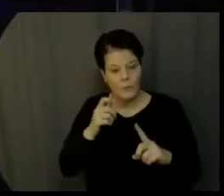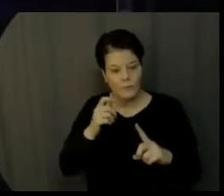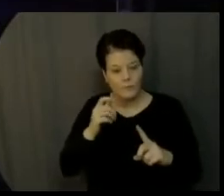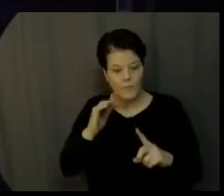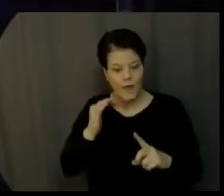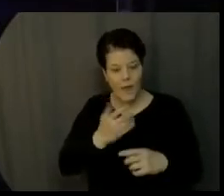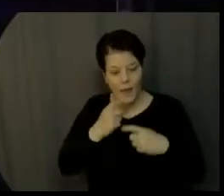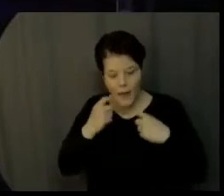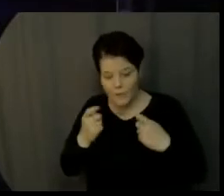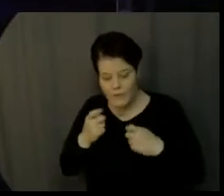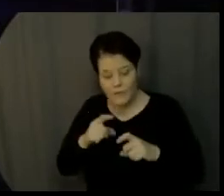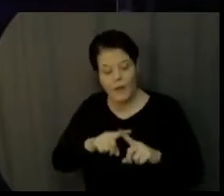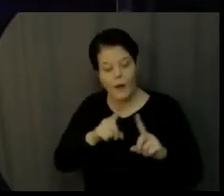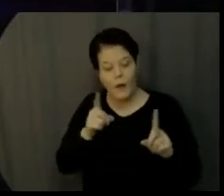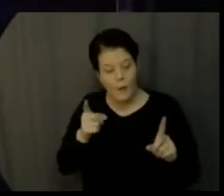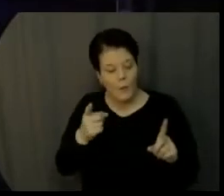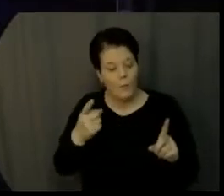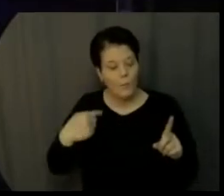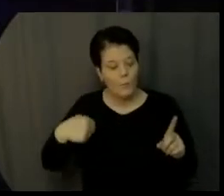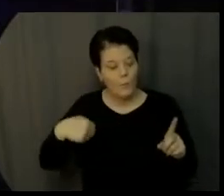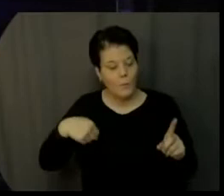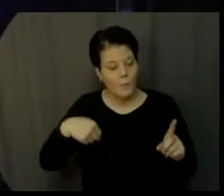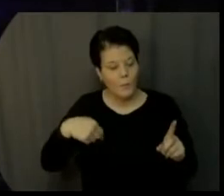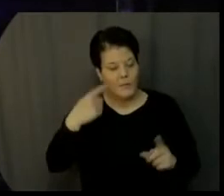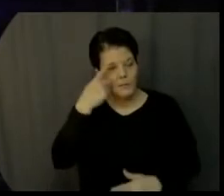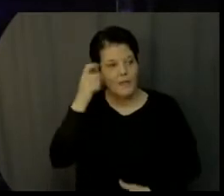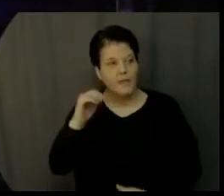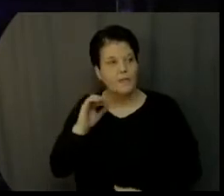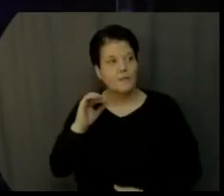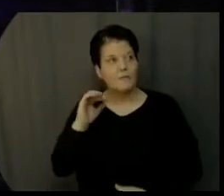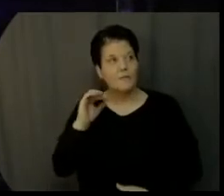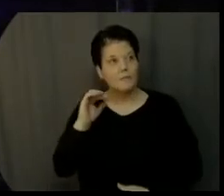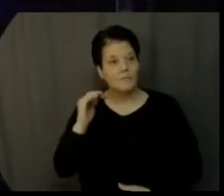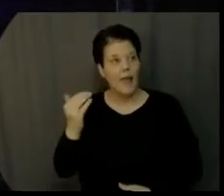in. When we sin, we open up our life to hell.